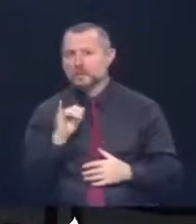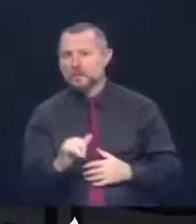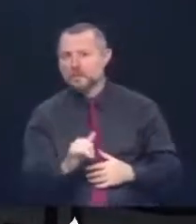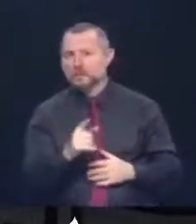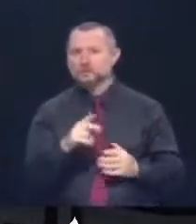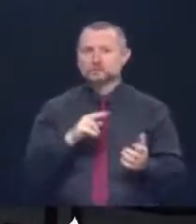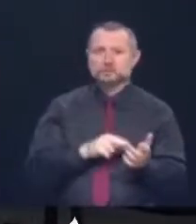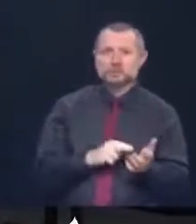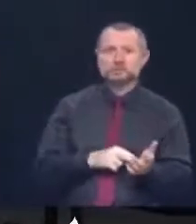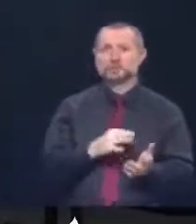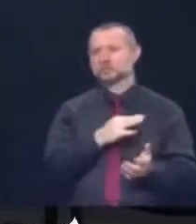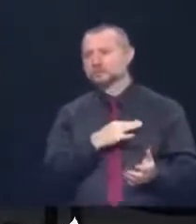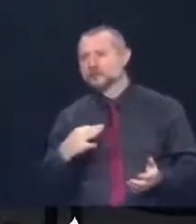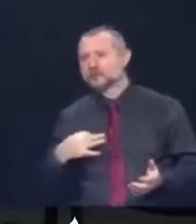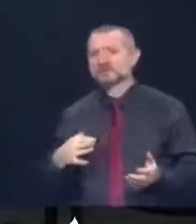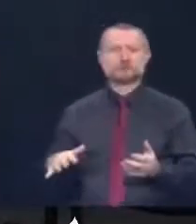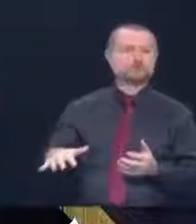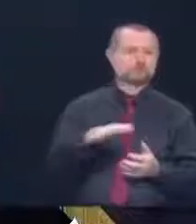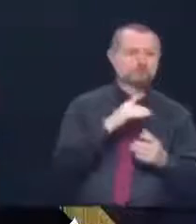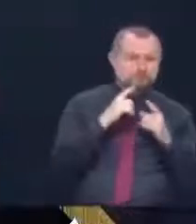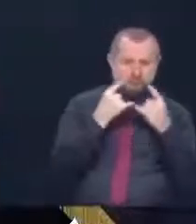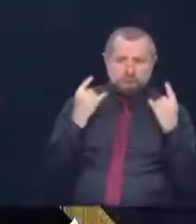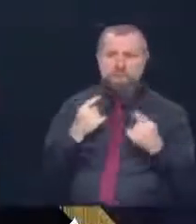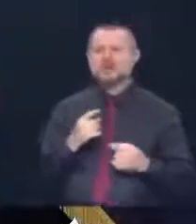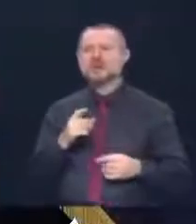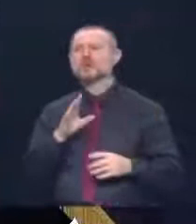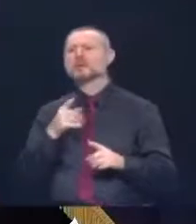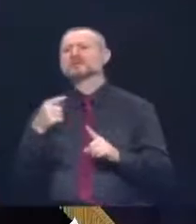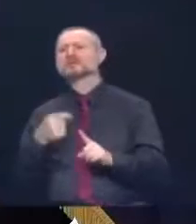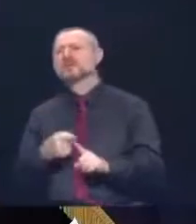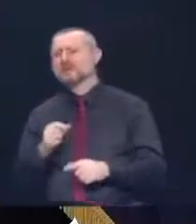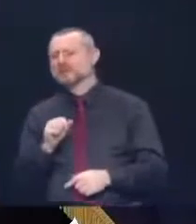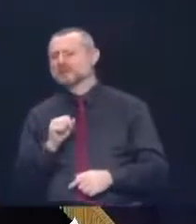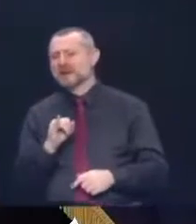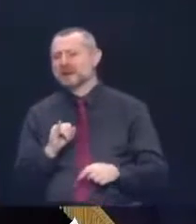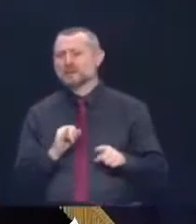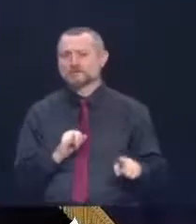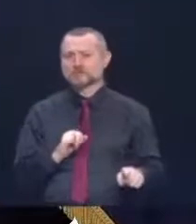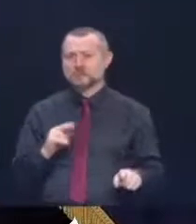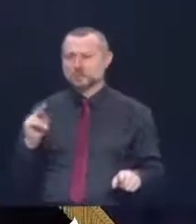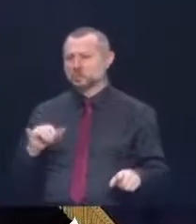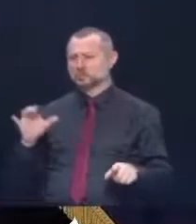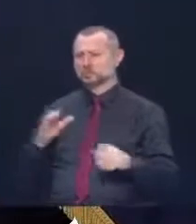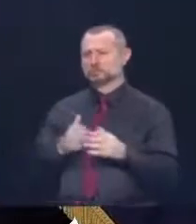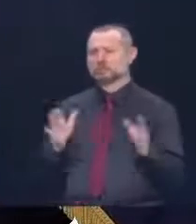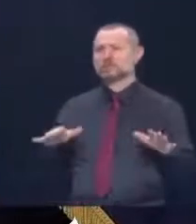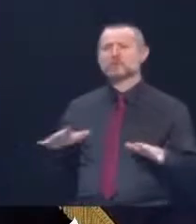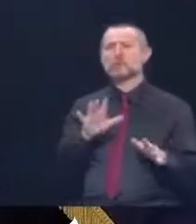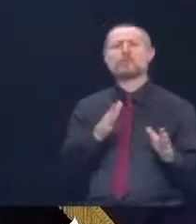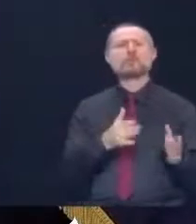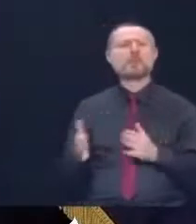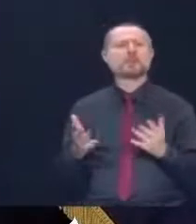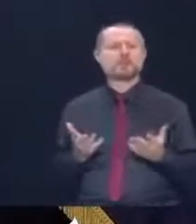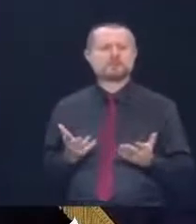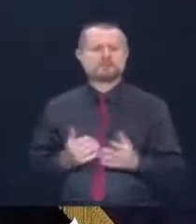things stand now, specifically on Staten Island and the city in general and the state?